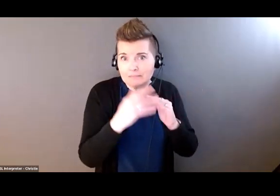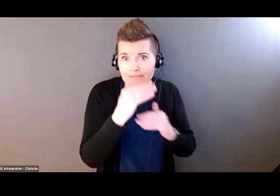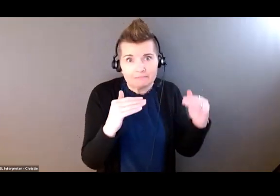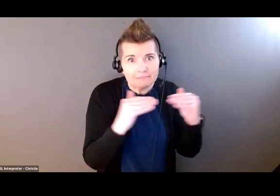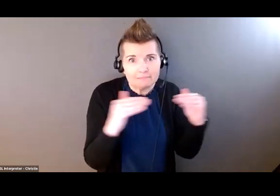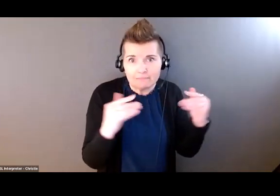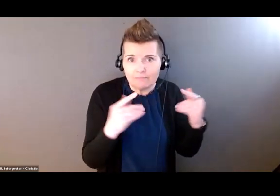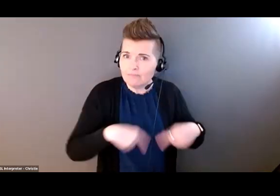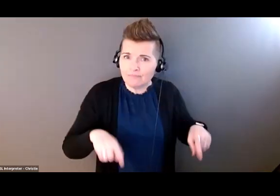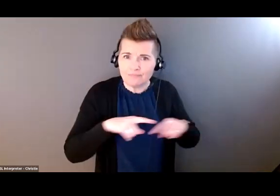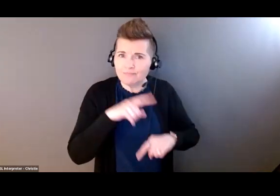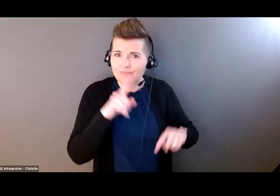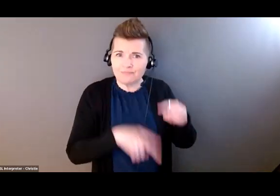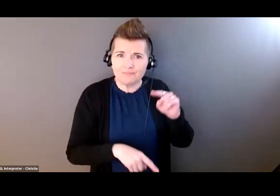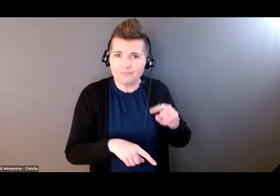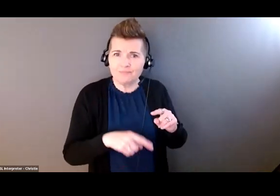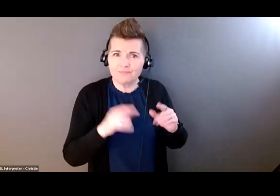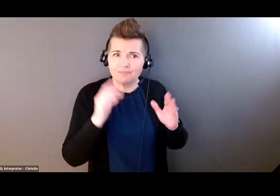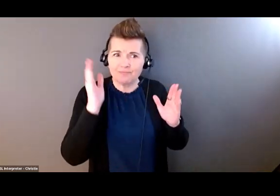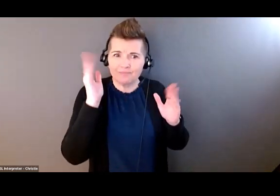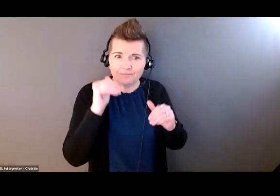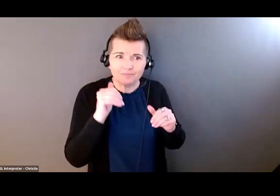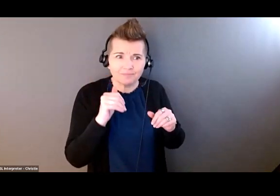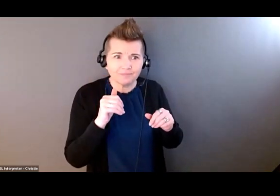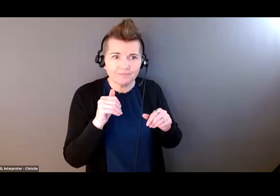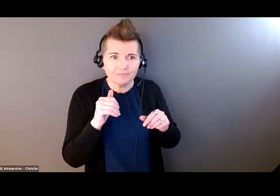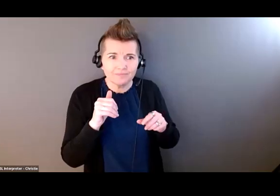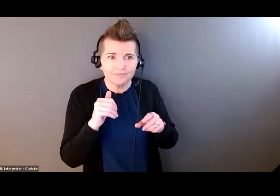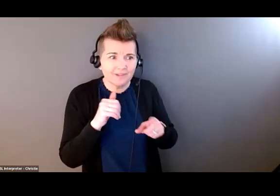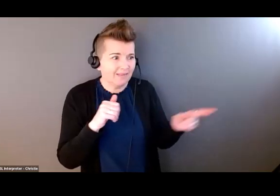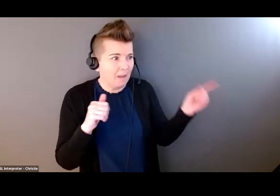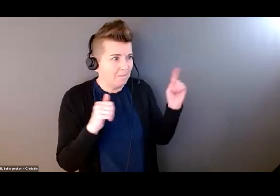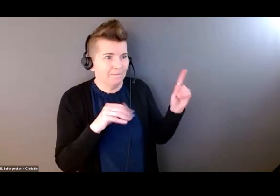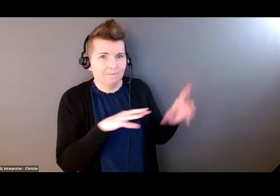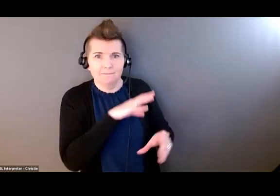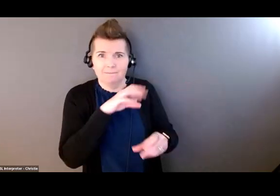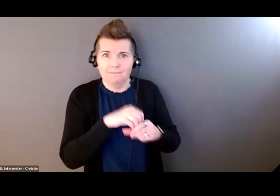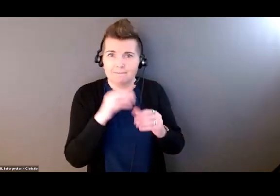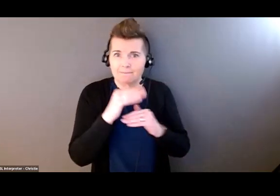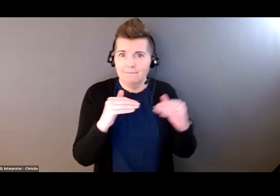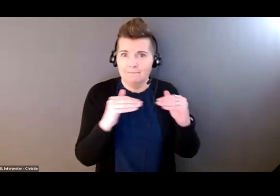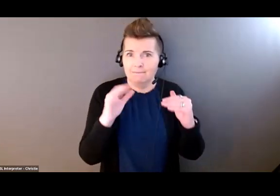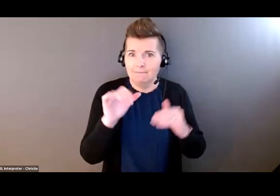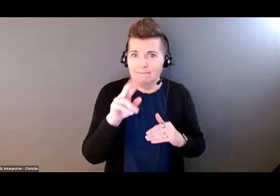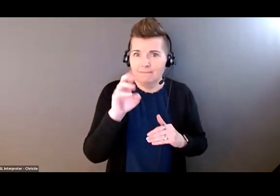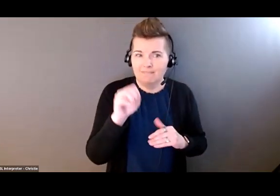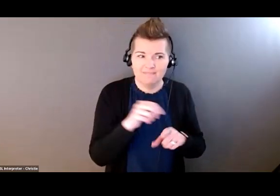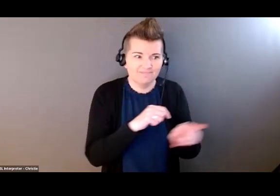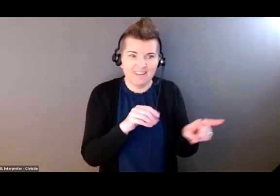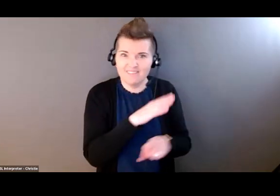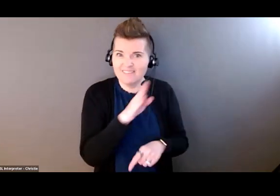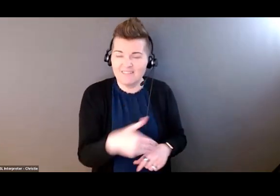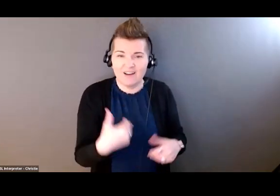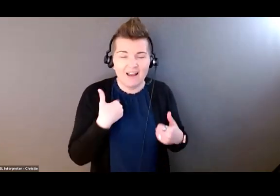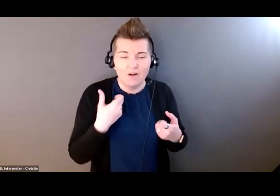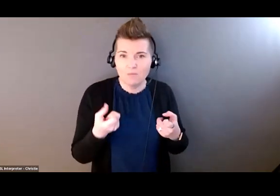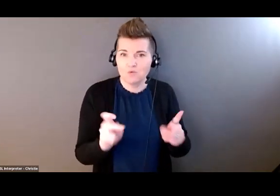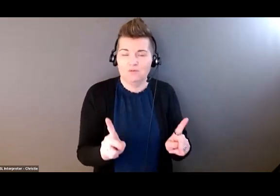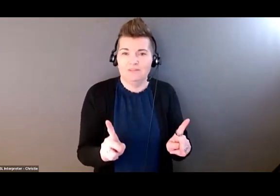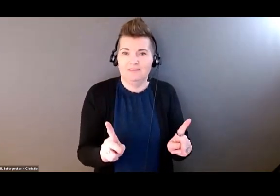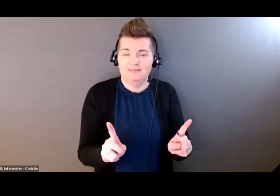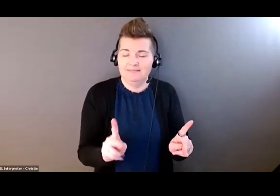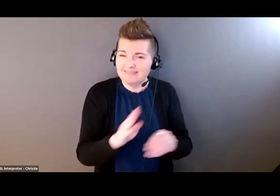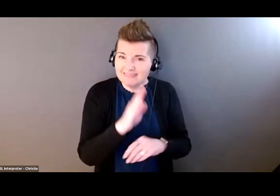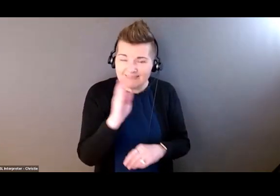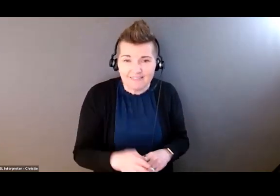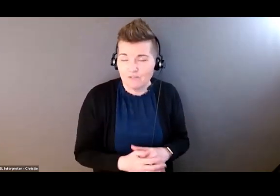can do this differently. And then when I do step out, how am I appreciated? How am I valued? How am I seen?